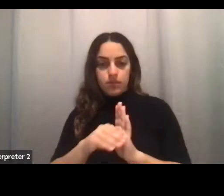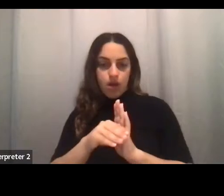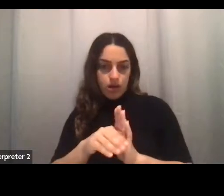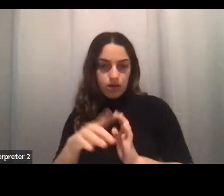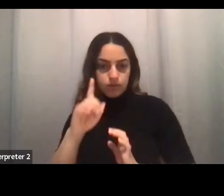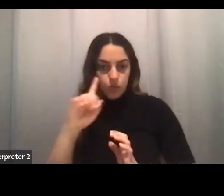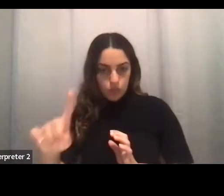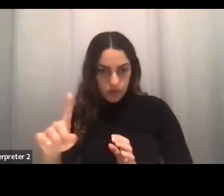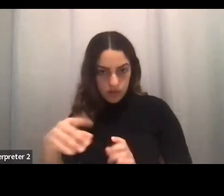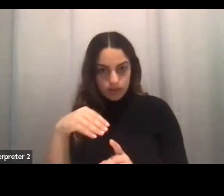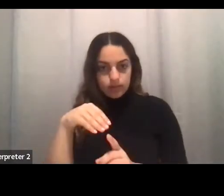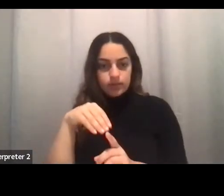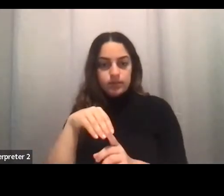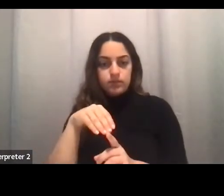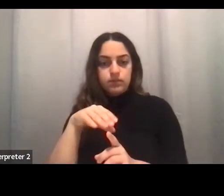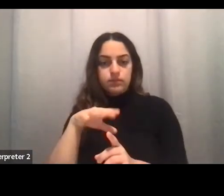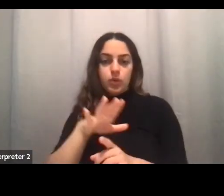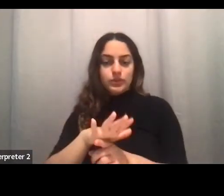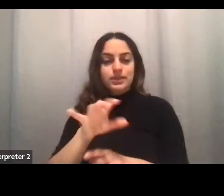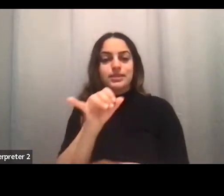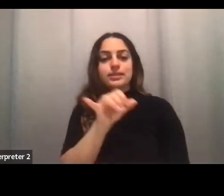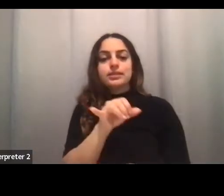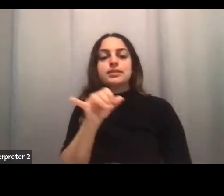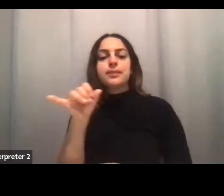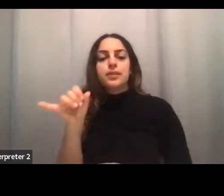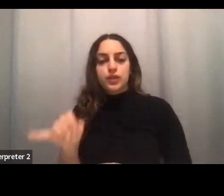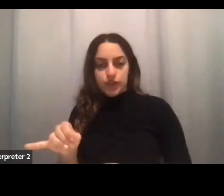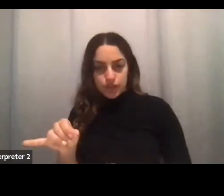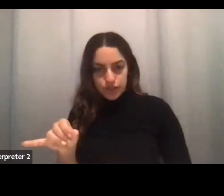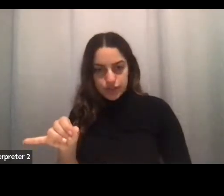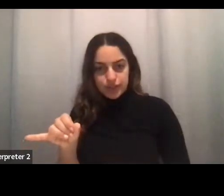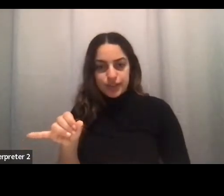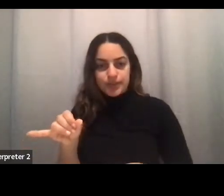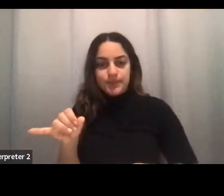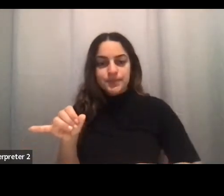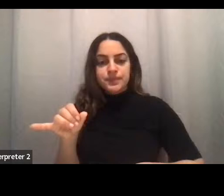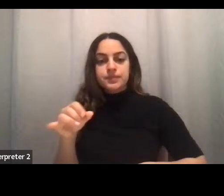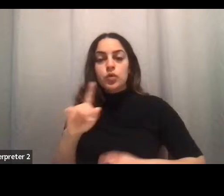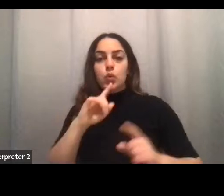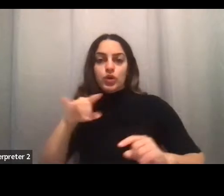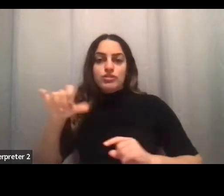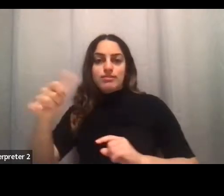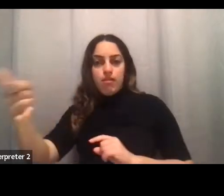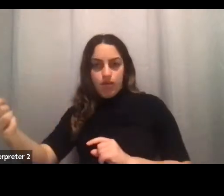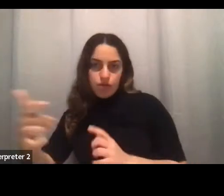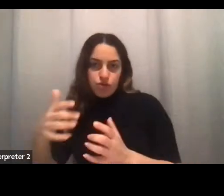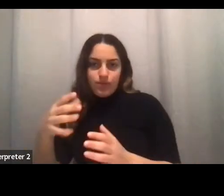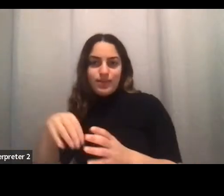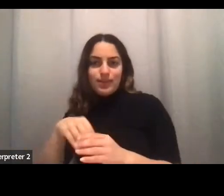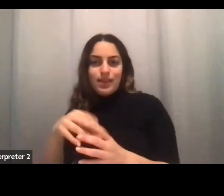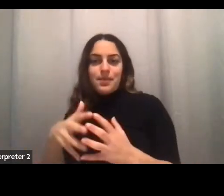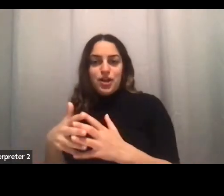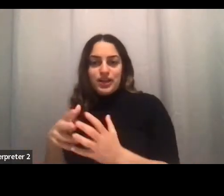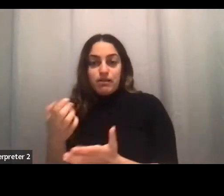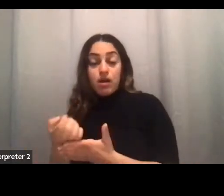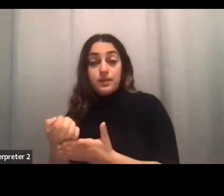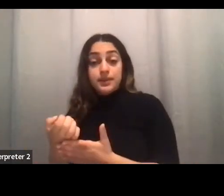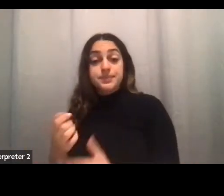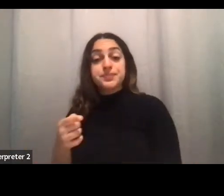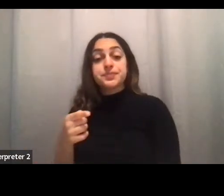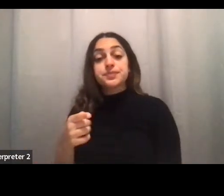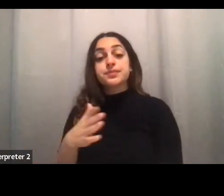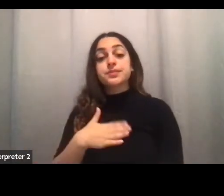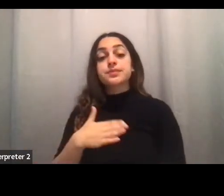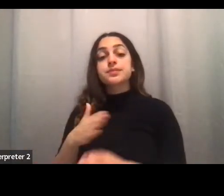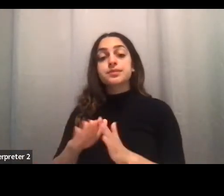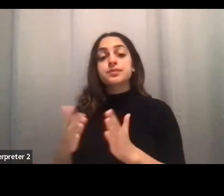parts of the american economy though the historian thomas sugrue previously wrote about this history my book also highlights a key point that he